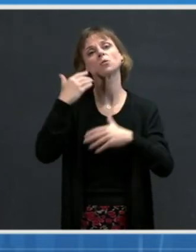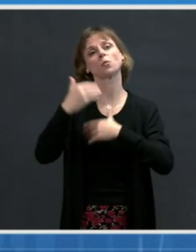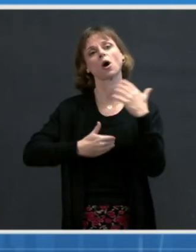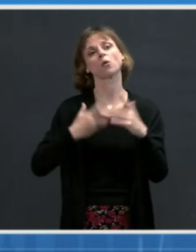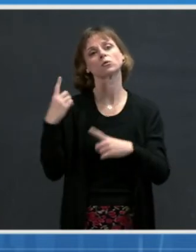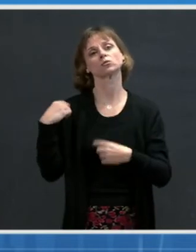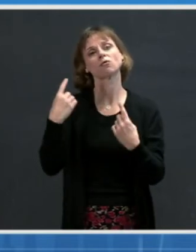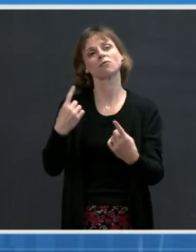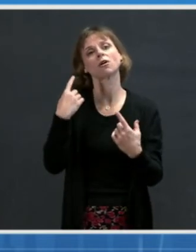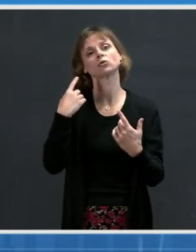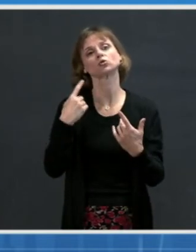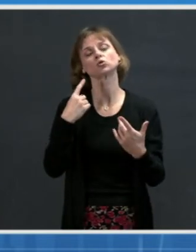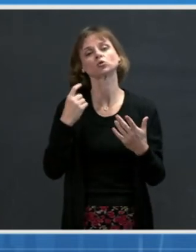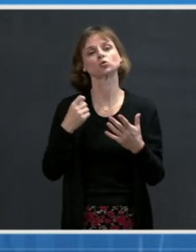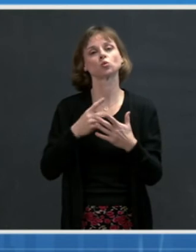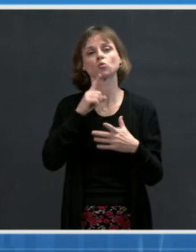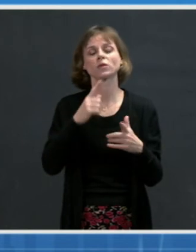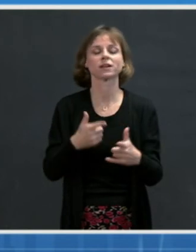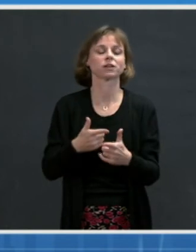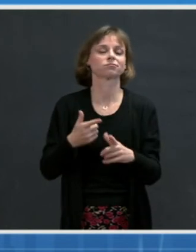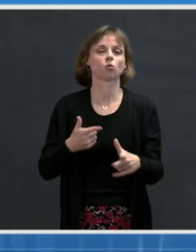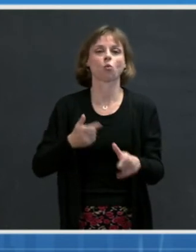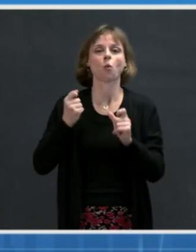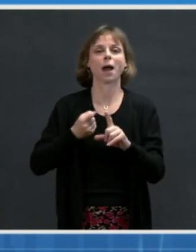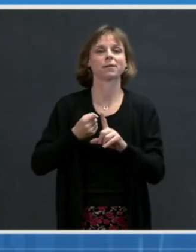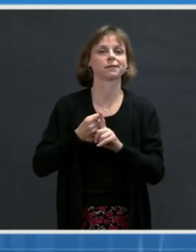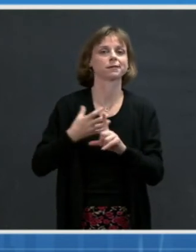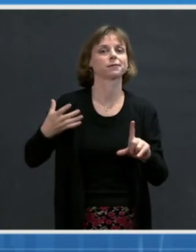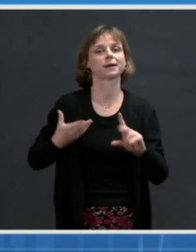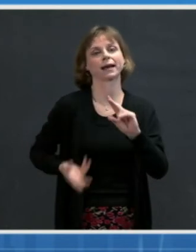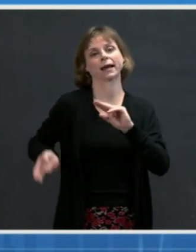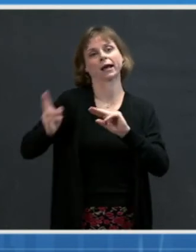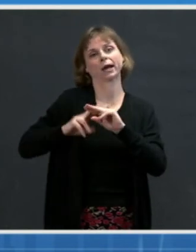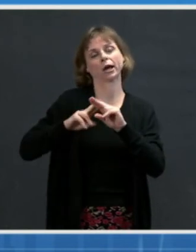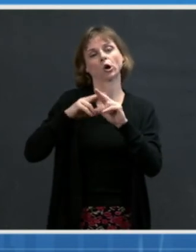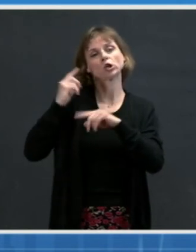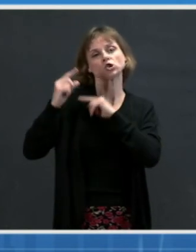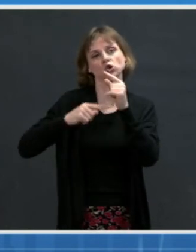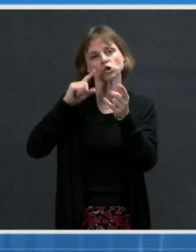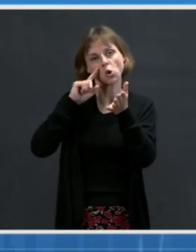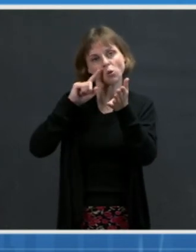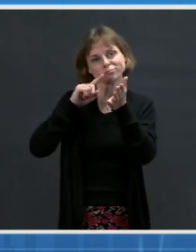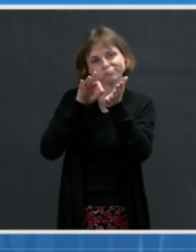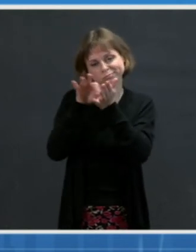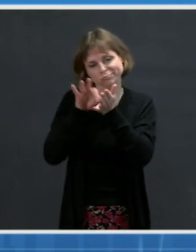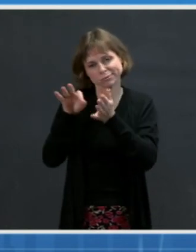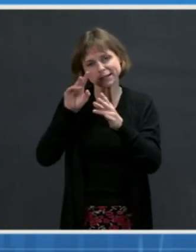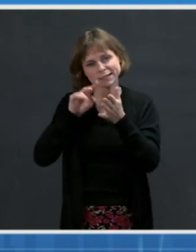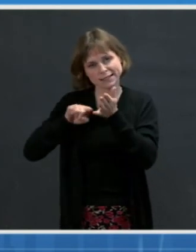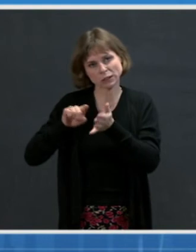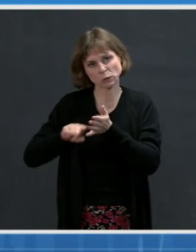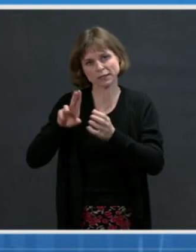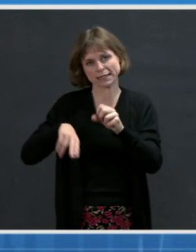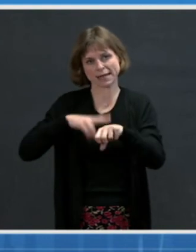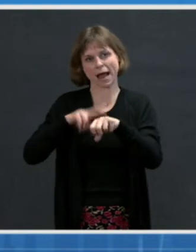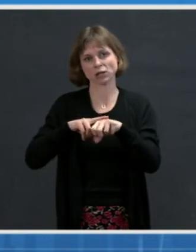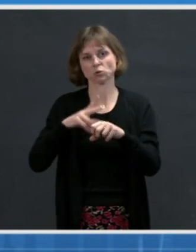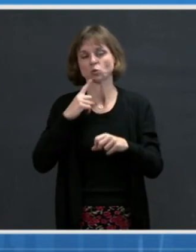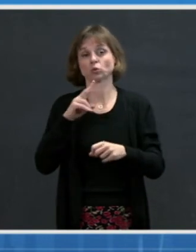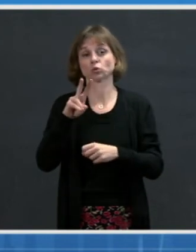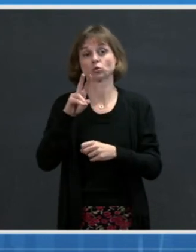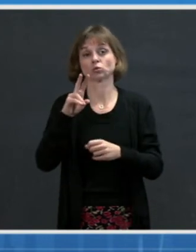to rapidly expand genomic sequencing nationally, including through our $200 million investment announced last week.